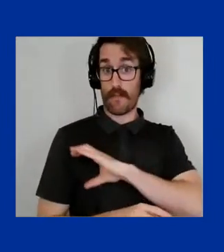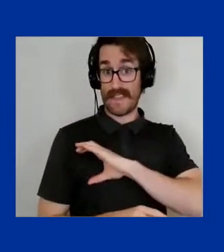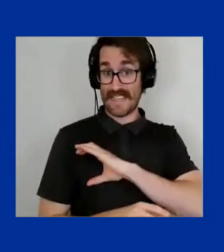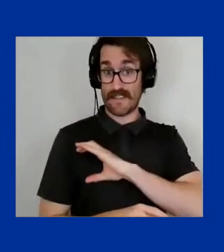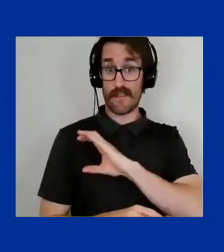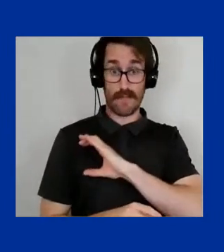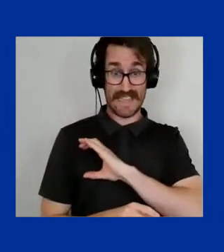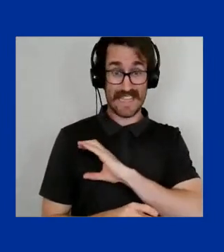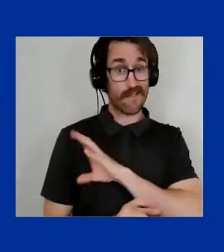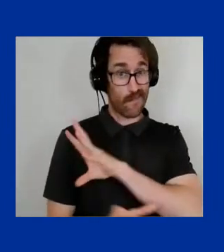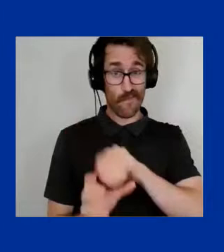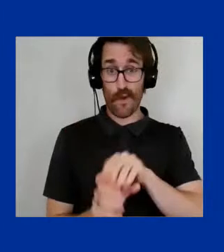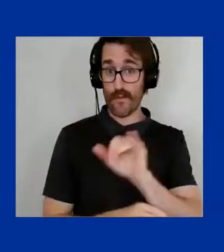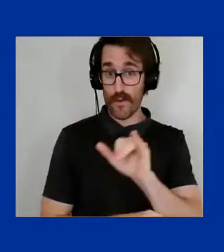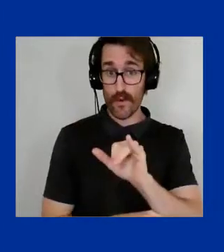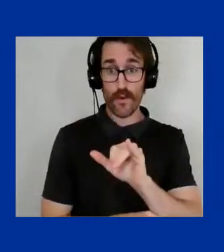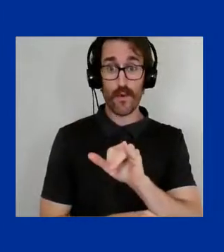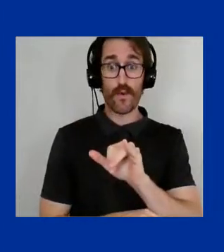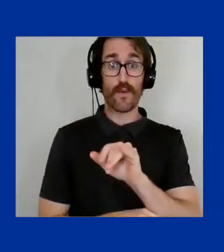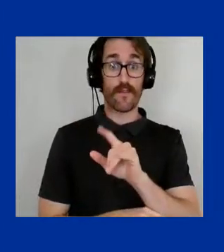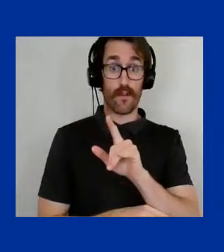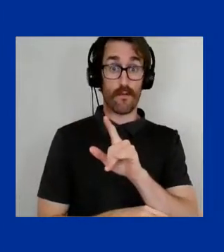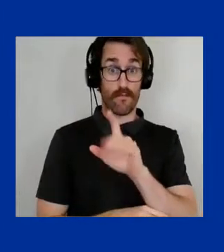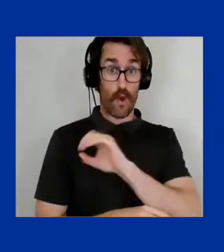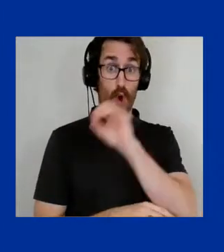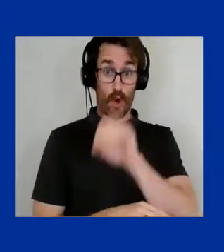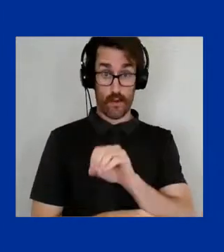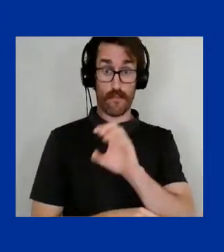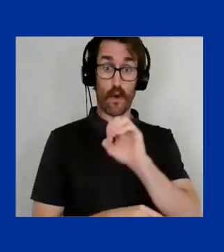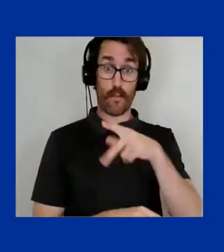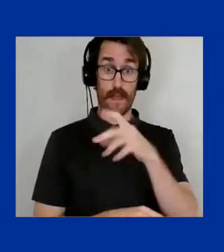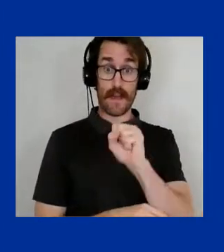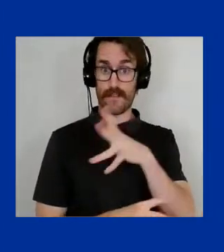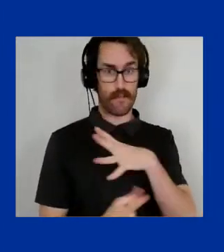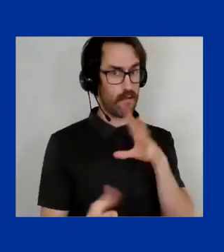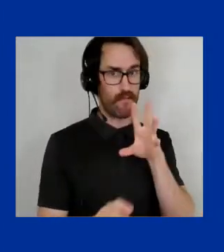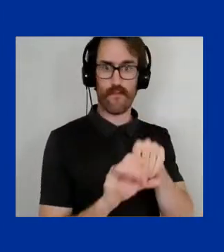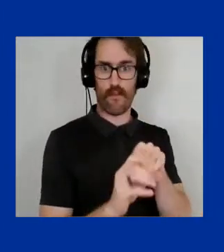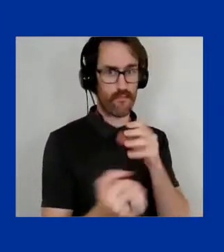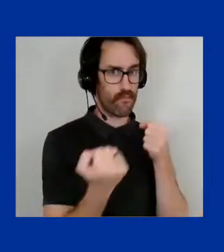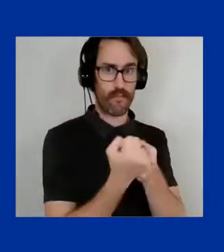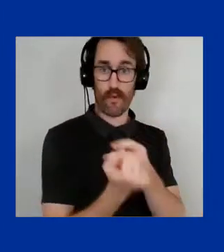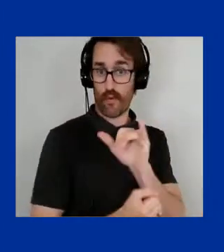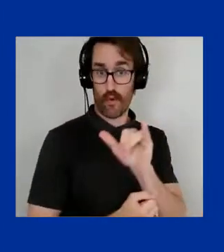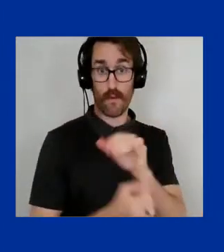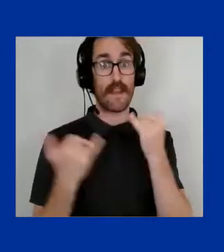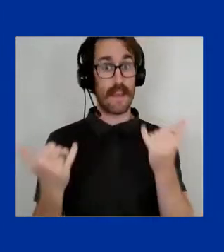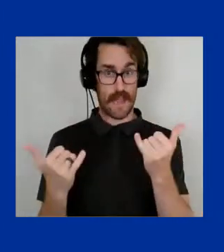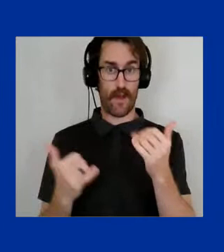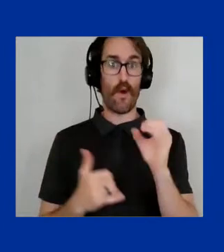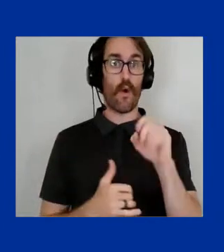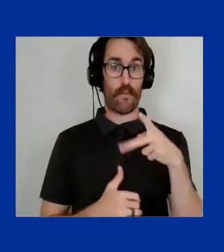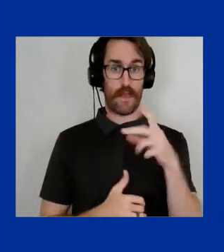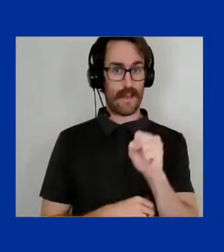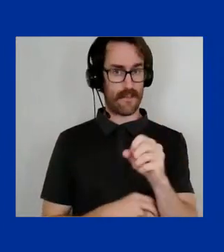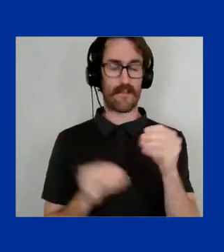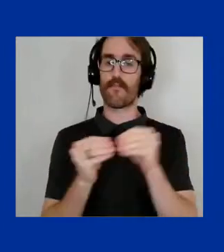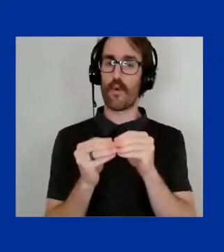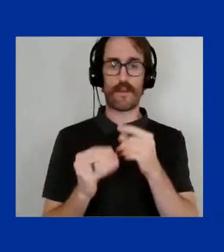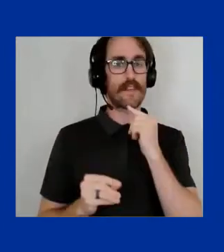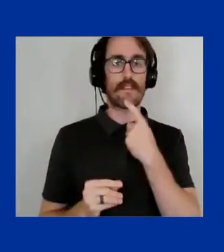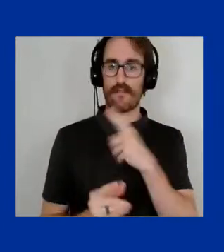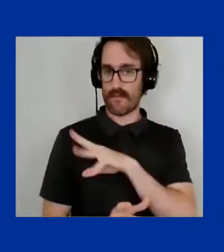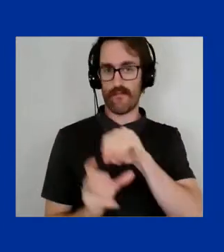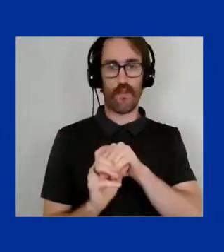pandemic, and police have been there to support us when to keep the peace in certain circumstances, but they will now be playing a more active role. So they'll help